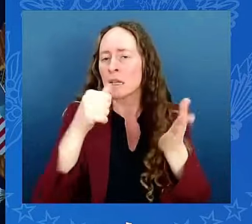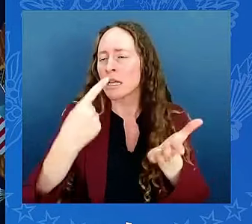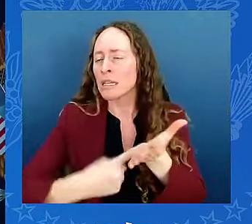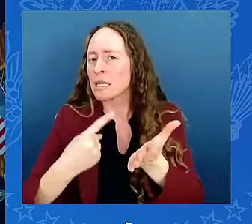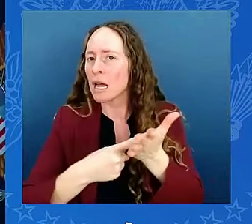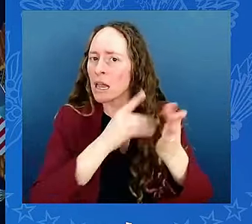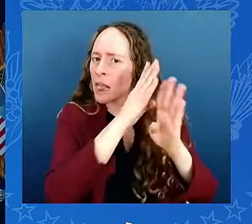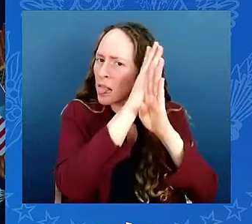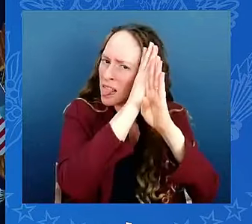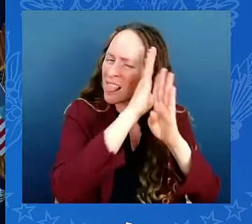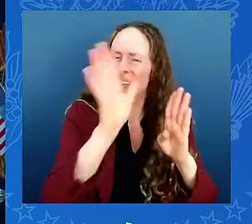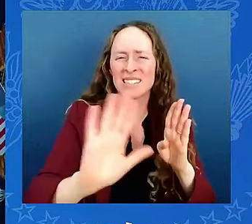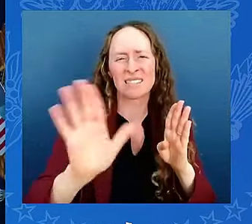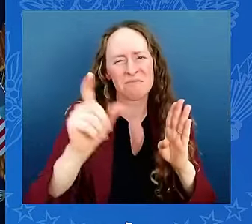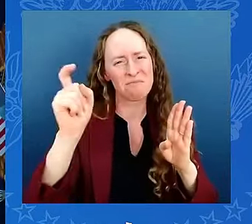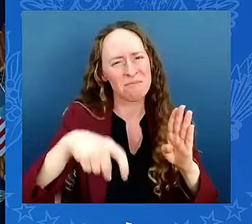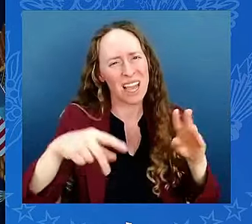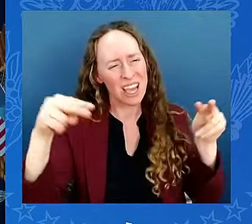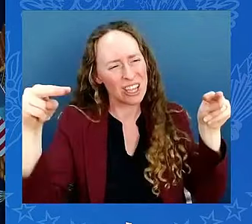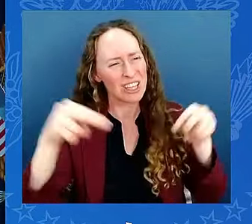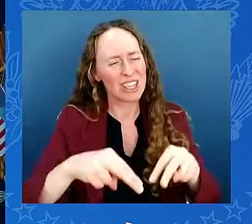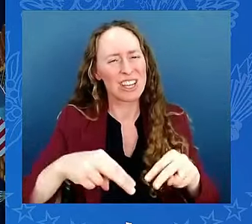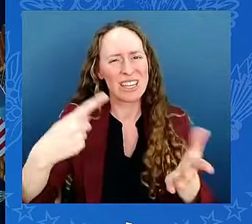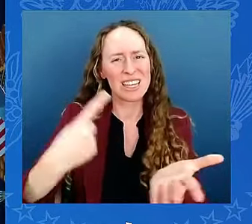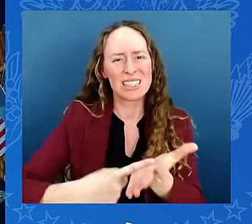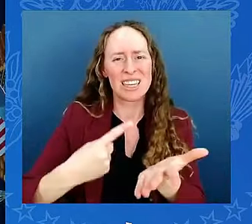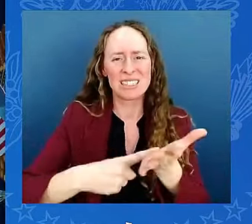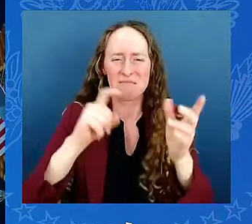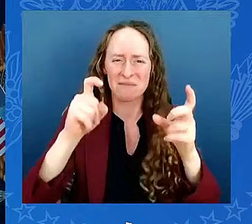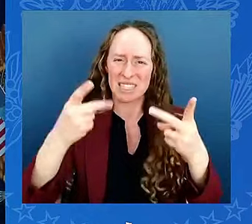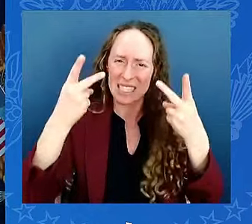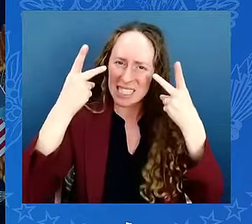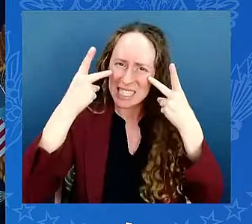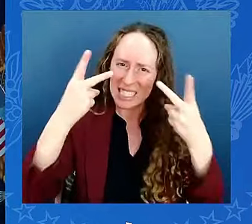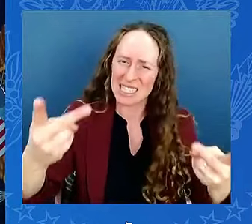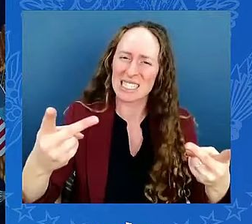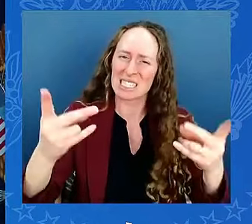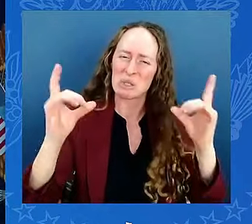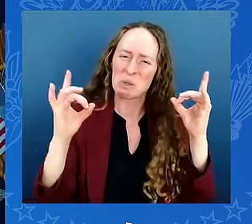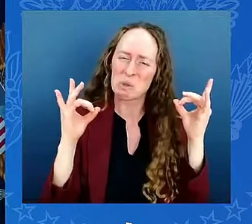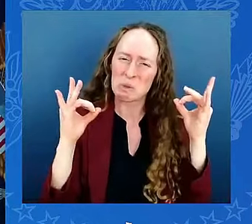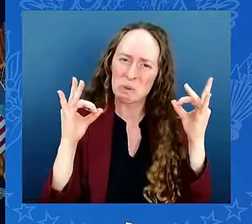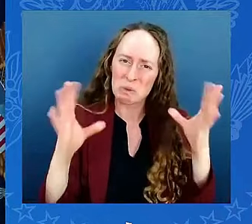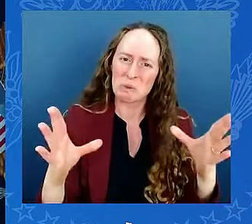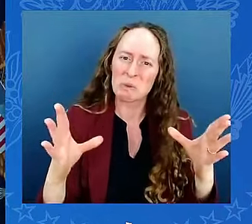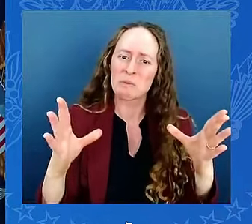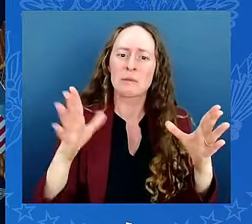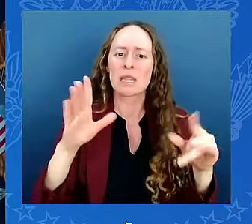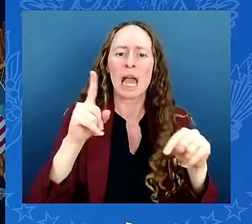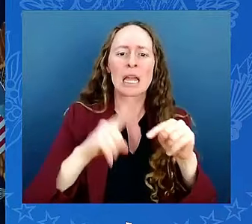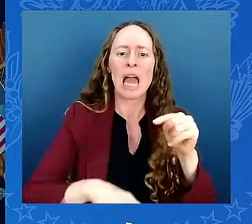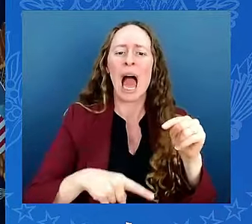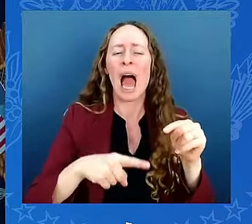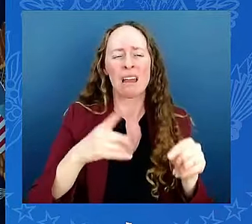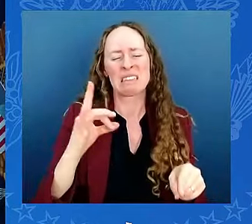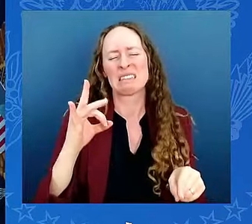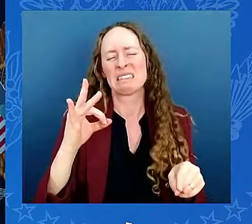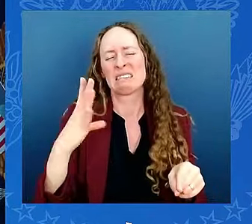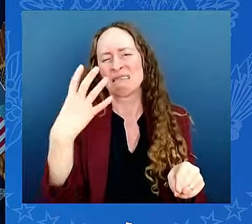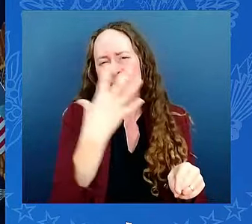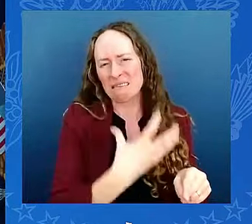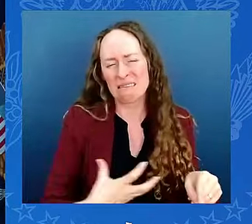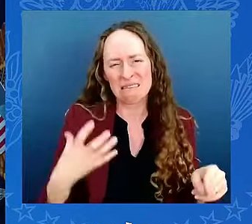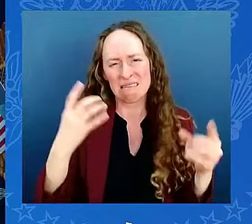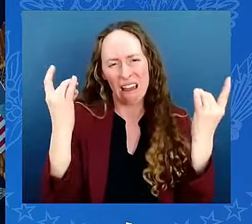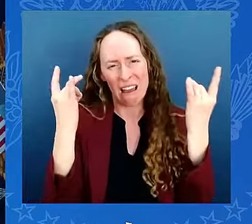heinous, so horrific, so grievous, they can't be buried, no matter how hard people try. And